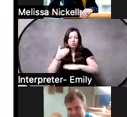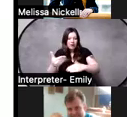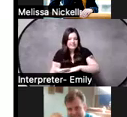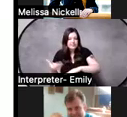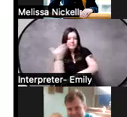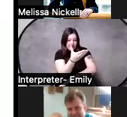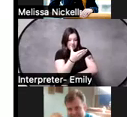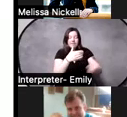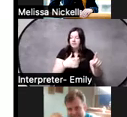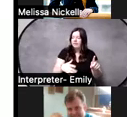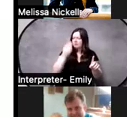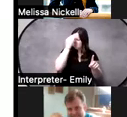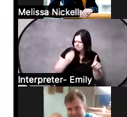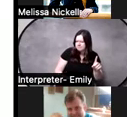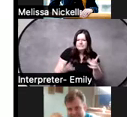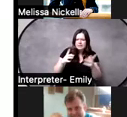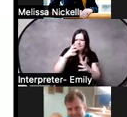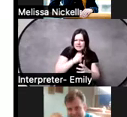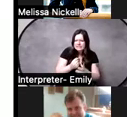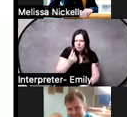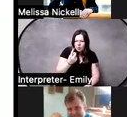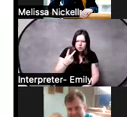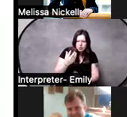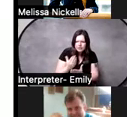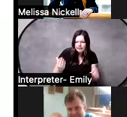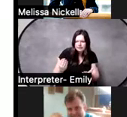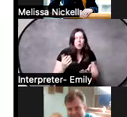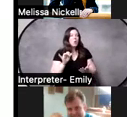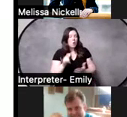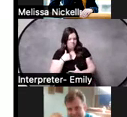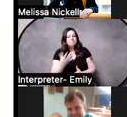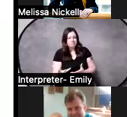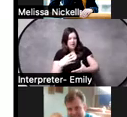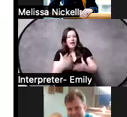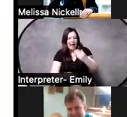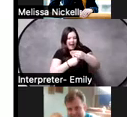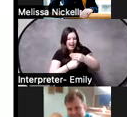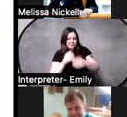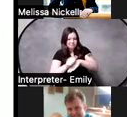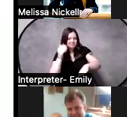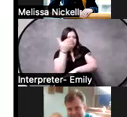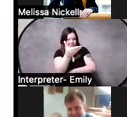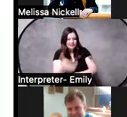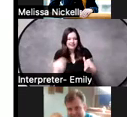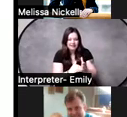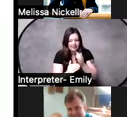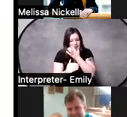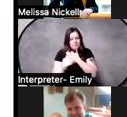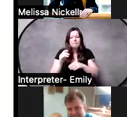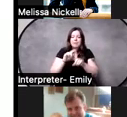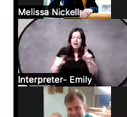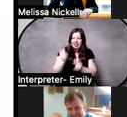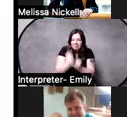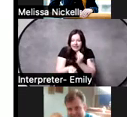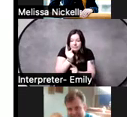and then resubmit it before the deadline. But if you're submitting your grant at the last minute and there's not time to check whether or not there's